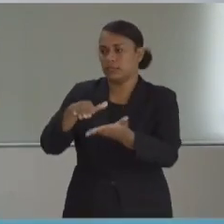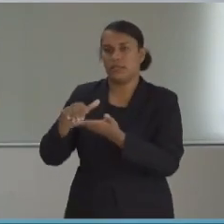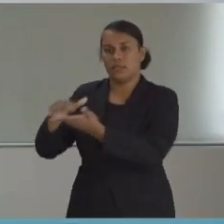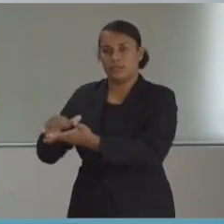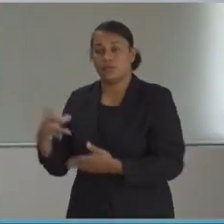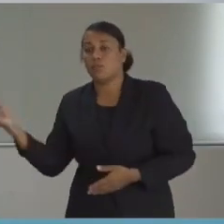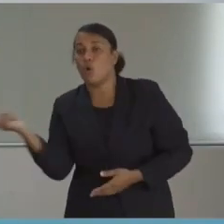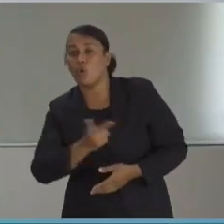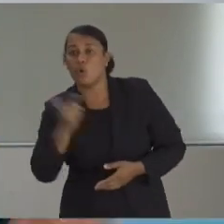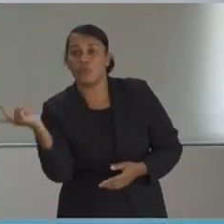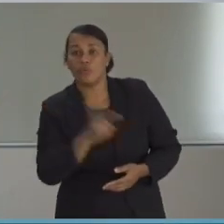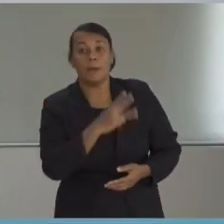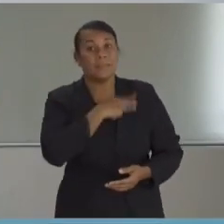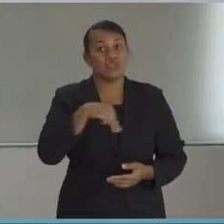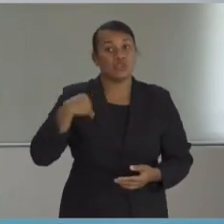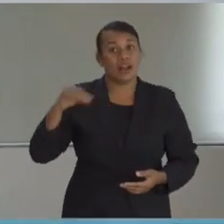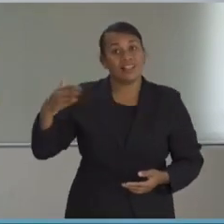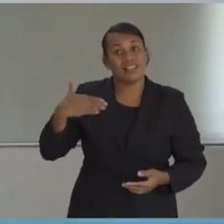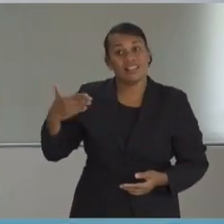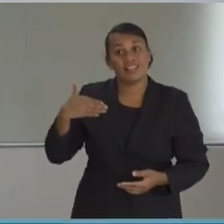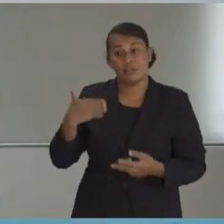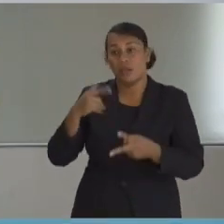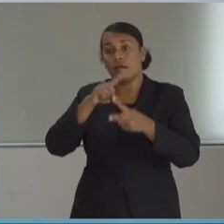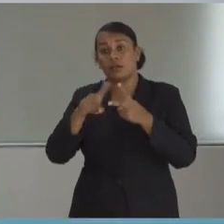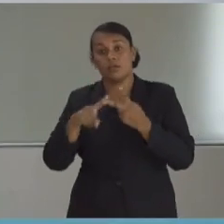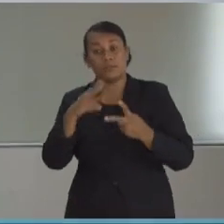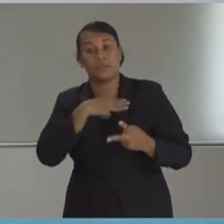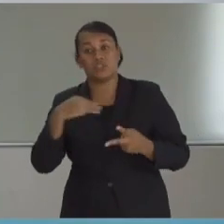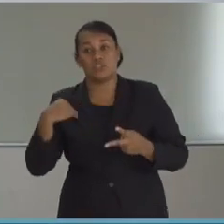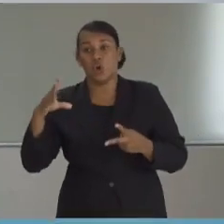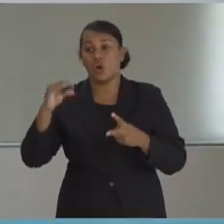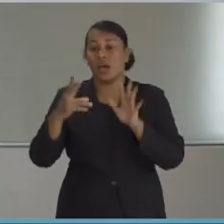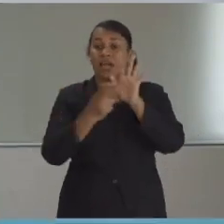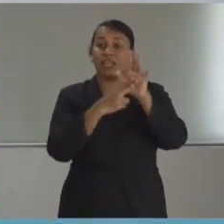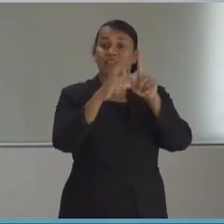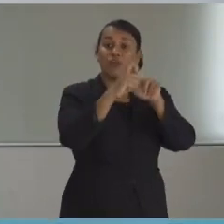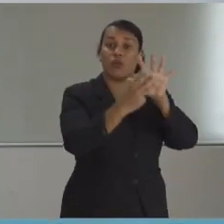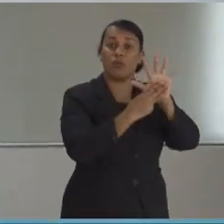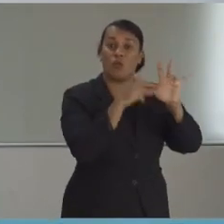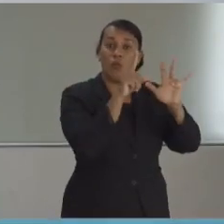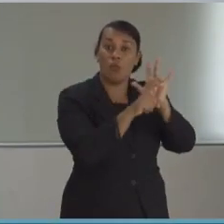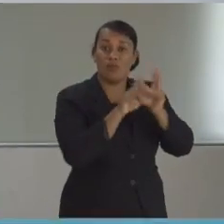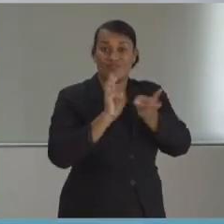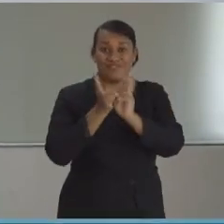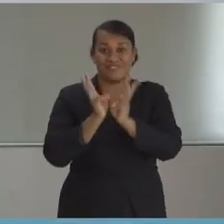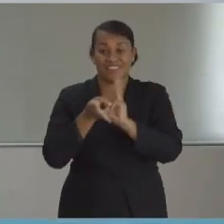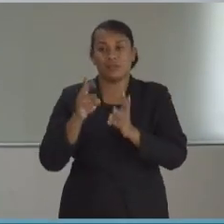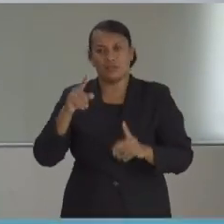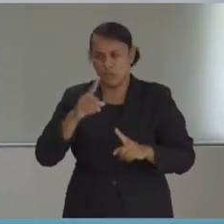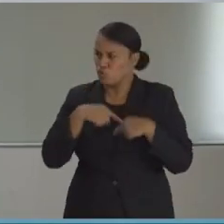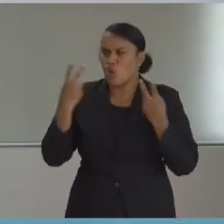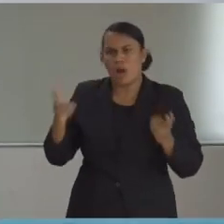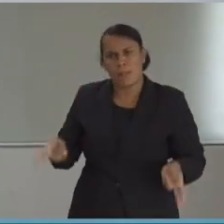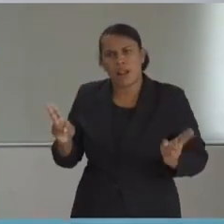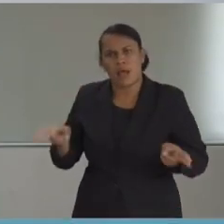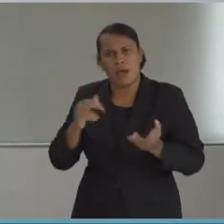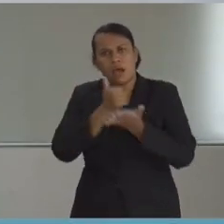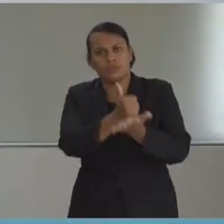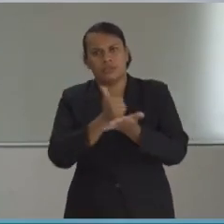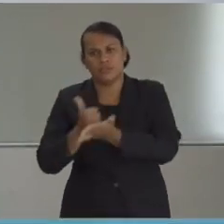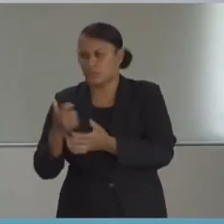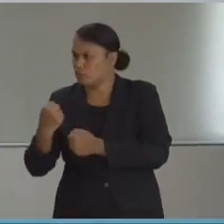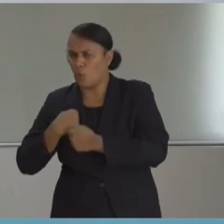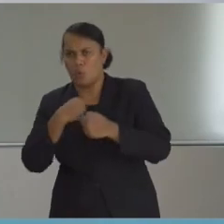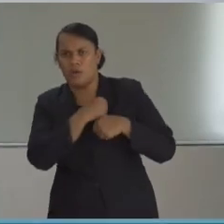the Ministry of Health and the Ministry of Disaster Management in the normal assistance that comes from the